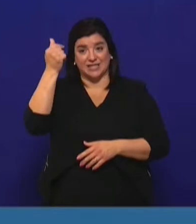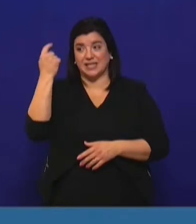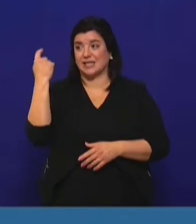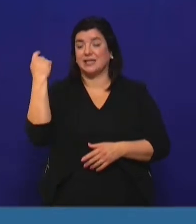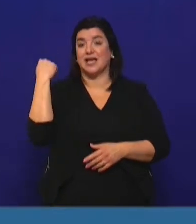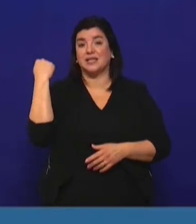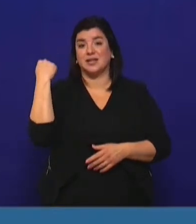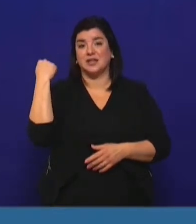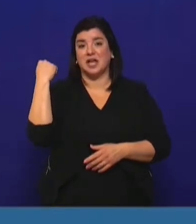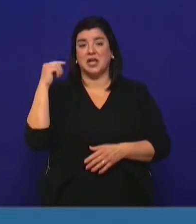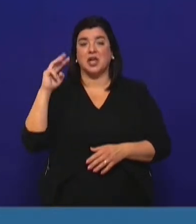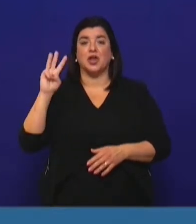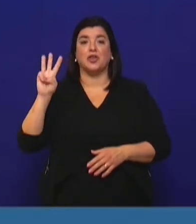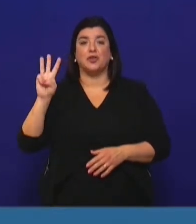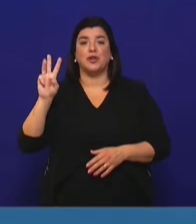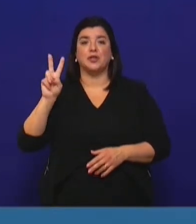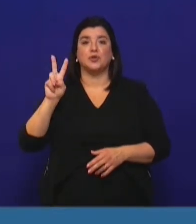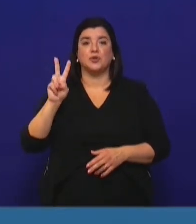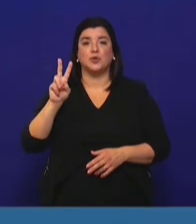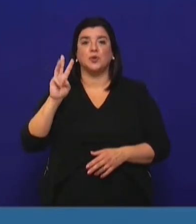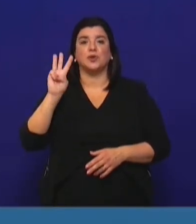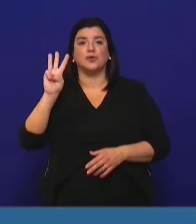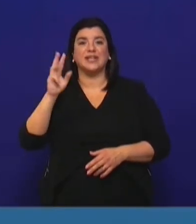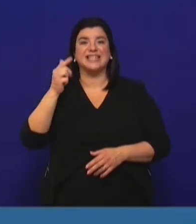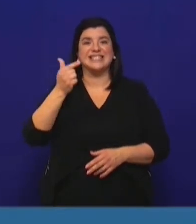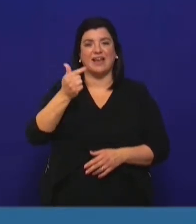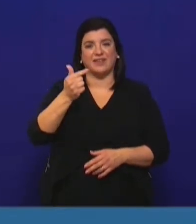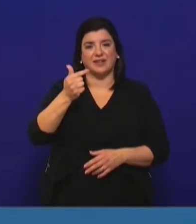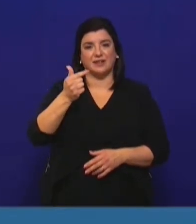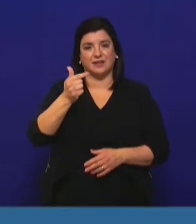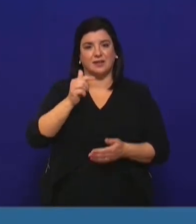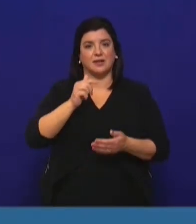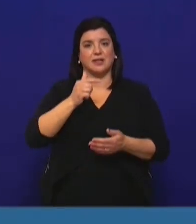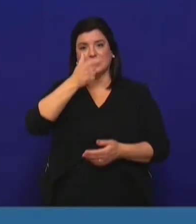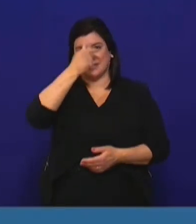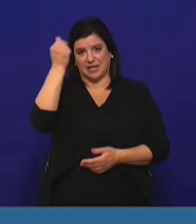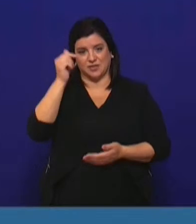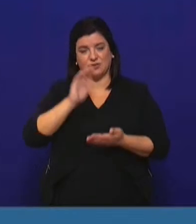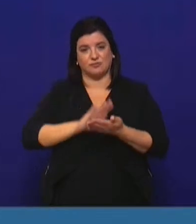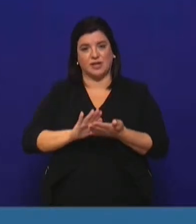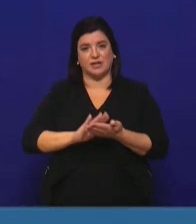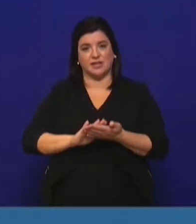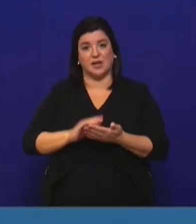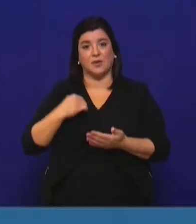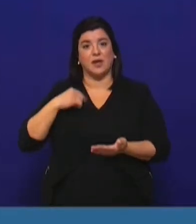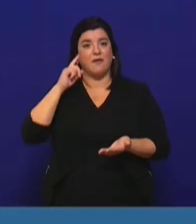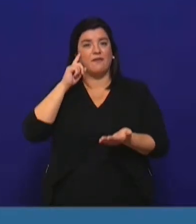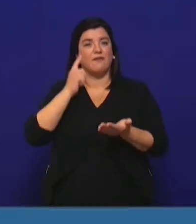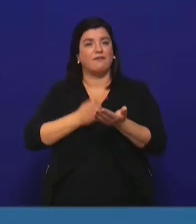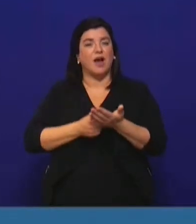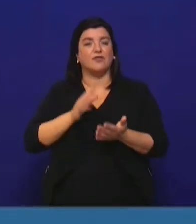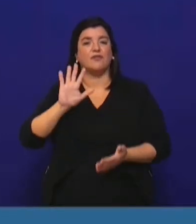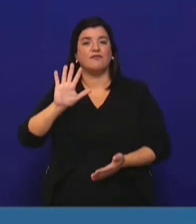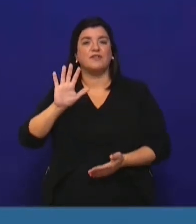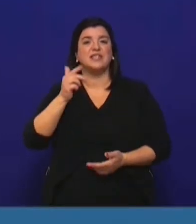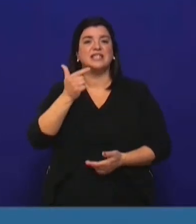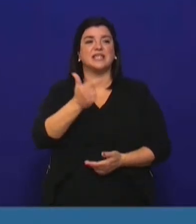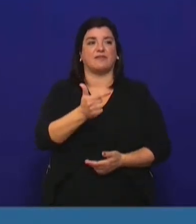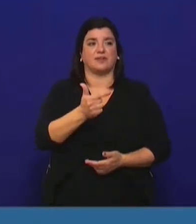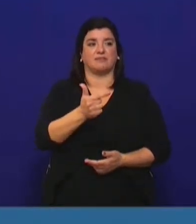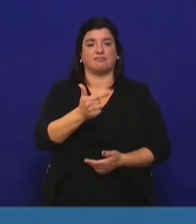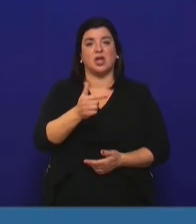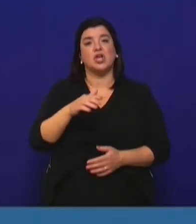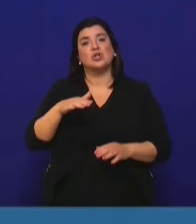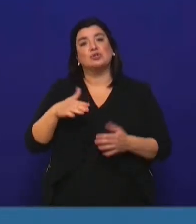yesterday, 3,237 swabs, we have 57 cases which resulted positive. So the total number